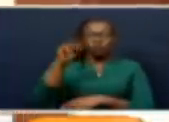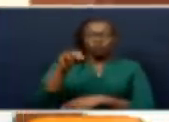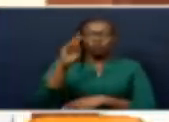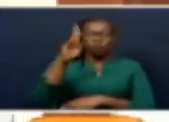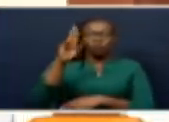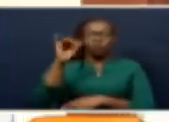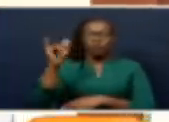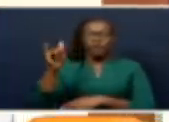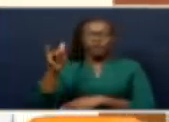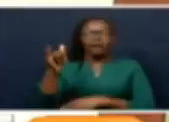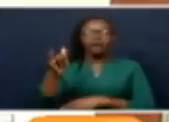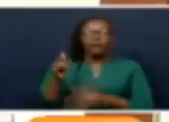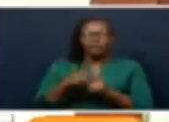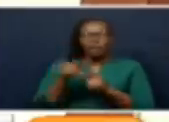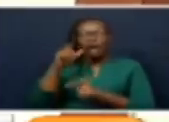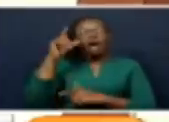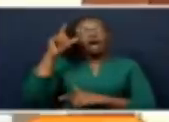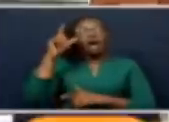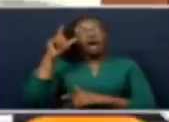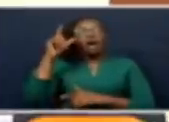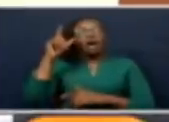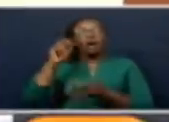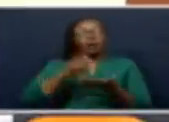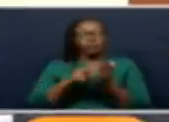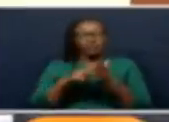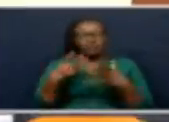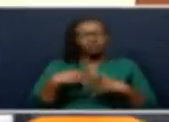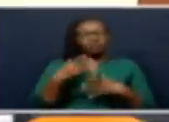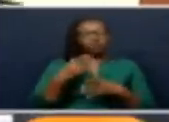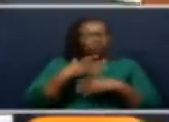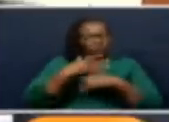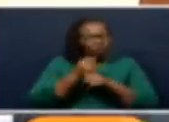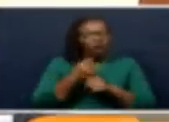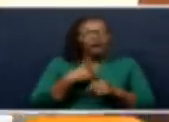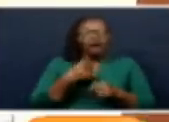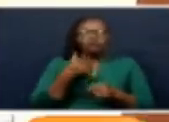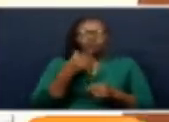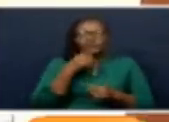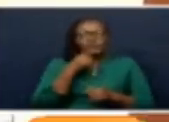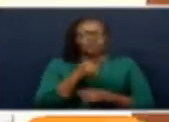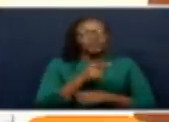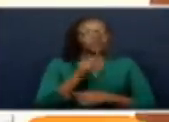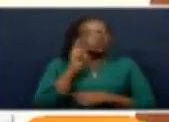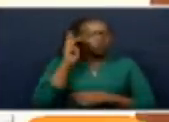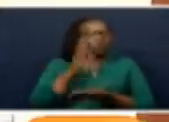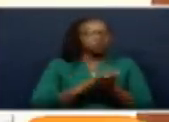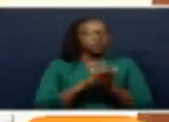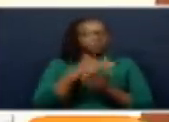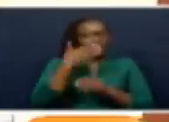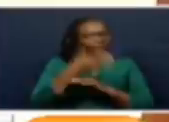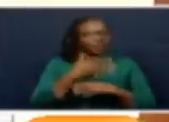Okay. He stands addressing. So people had a lot of confidence in that young man. Yes. That he will be the next president.